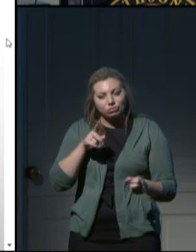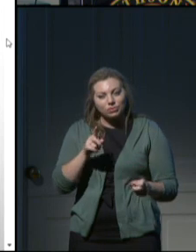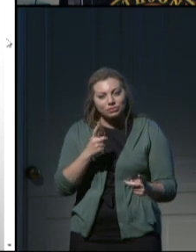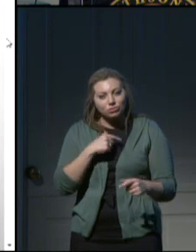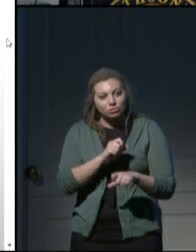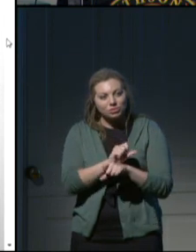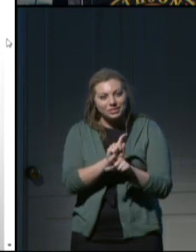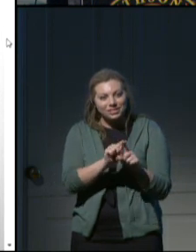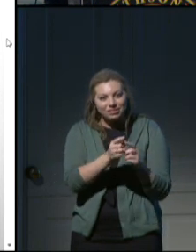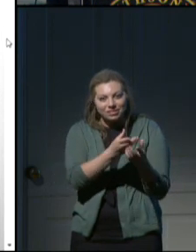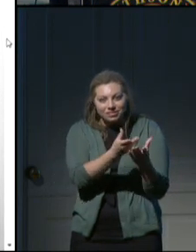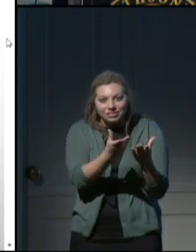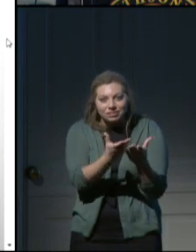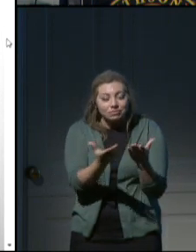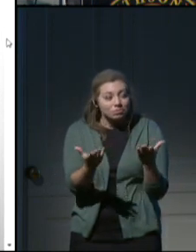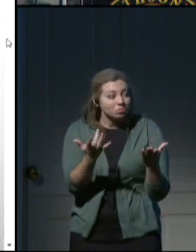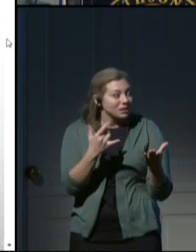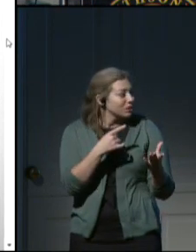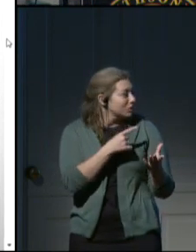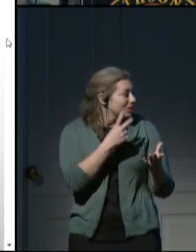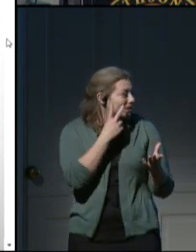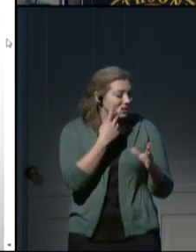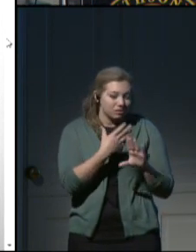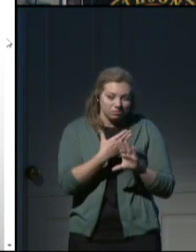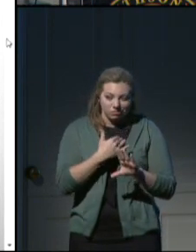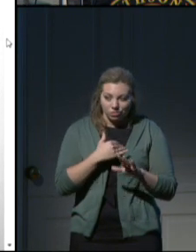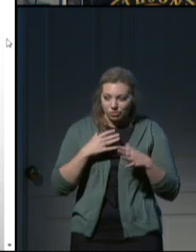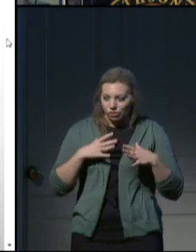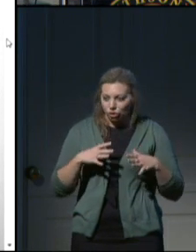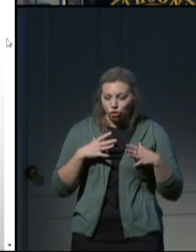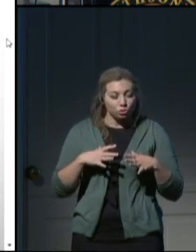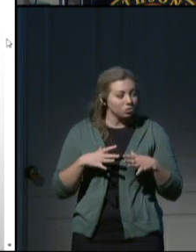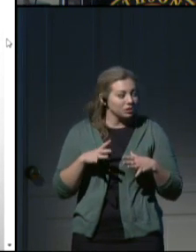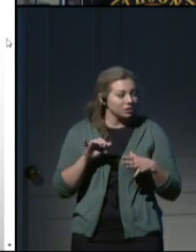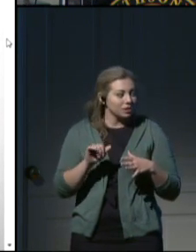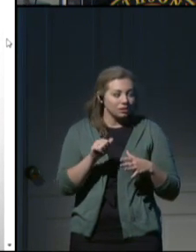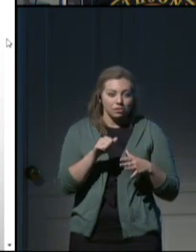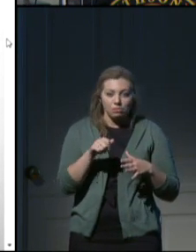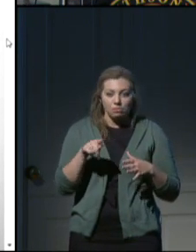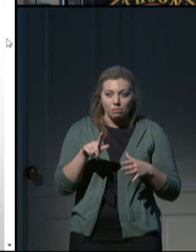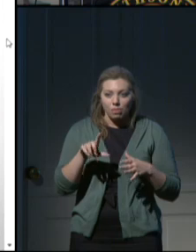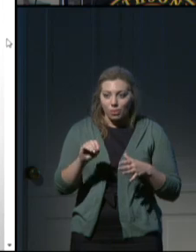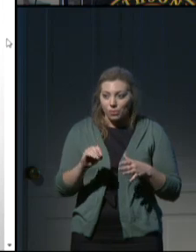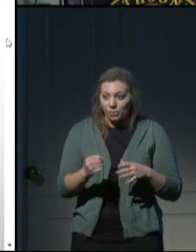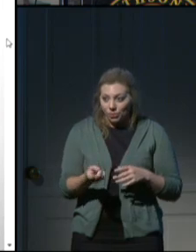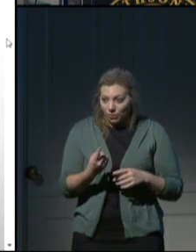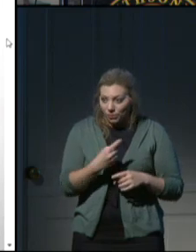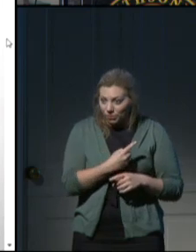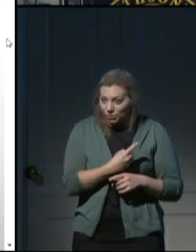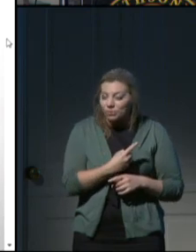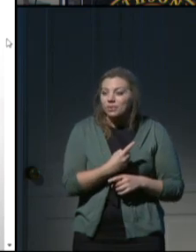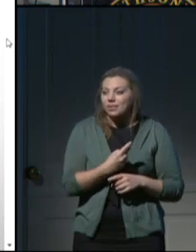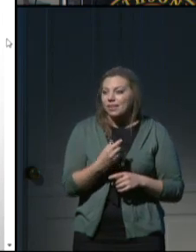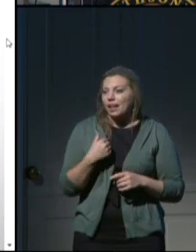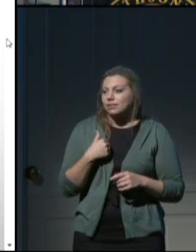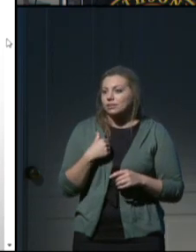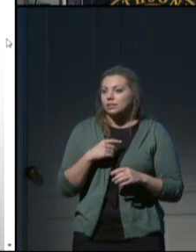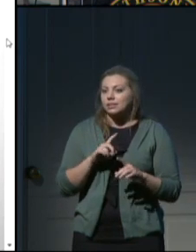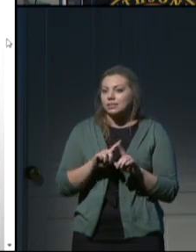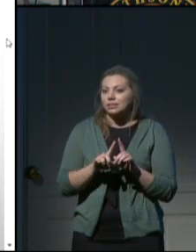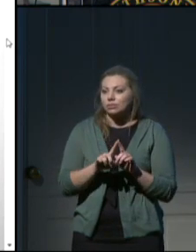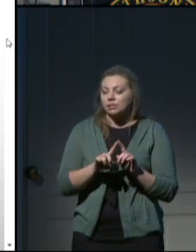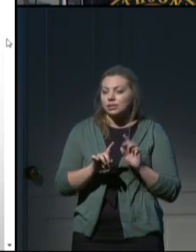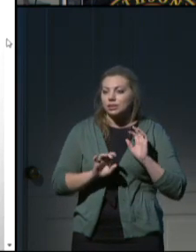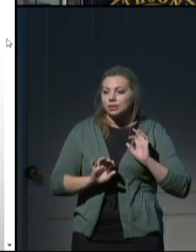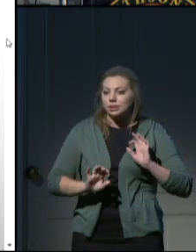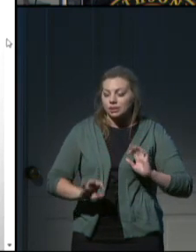material. As you saw in the previous one, the Apollo one, there's spots in